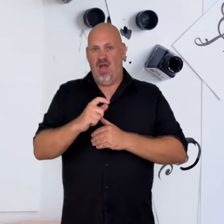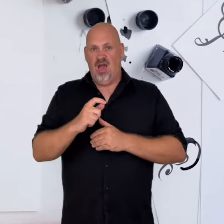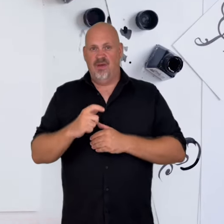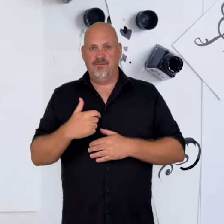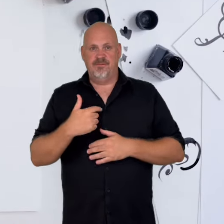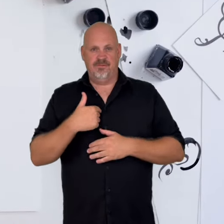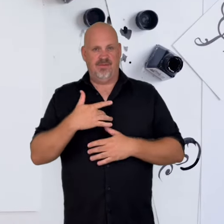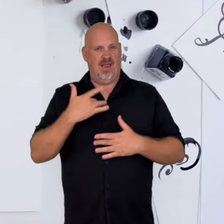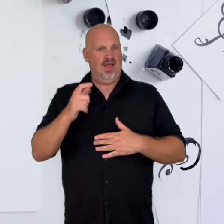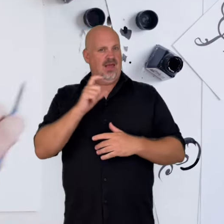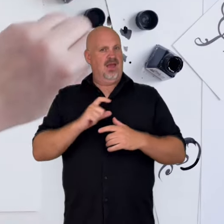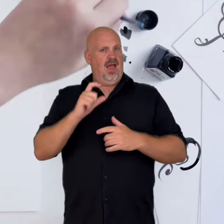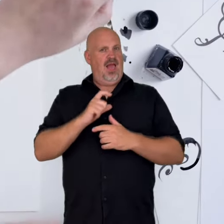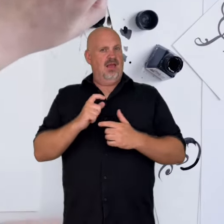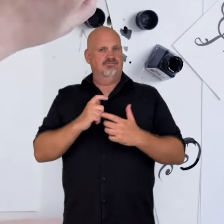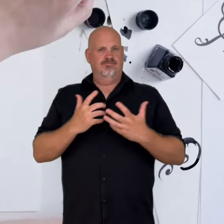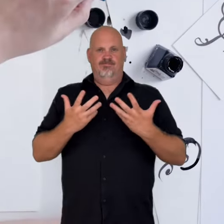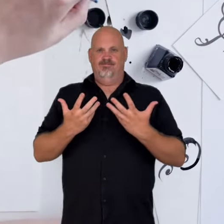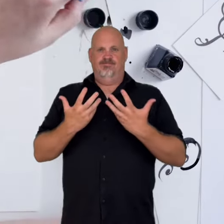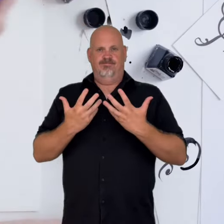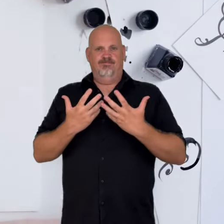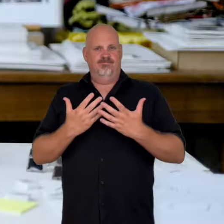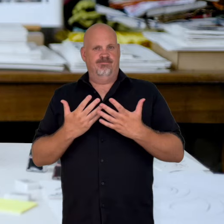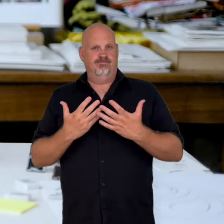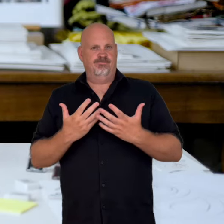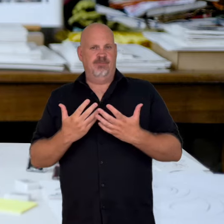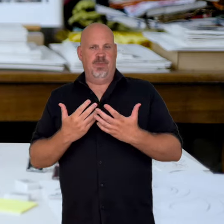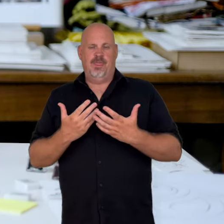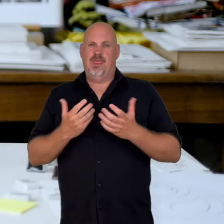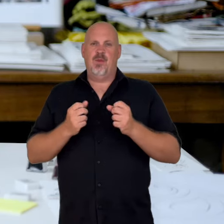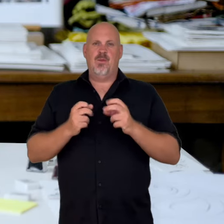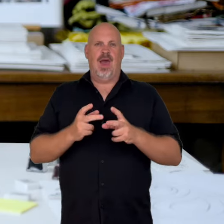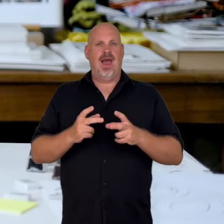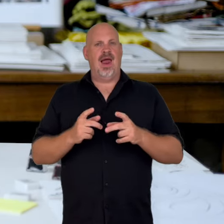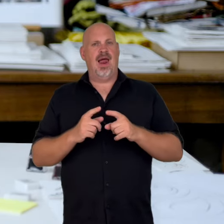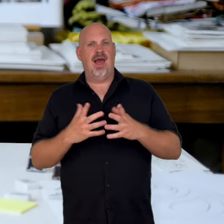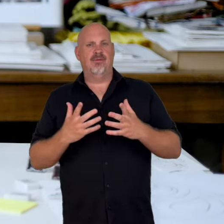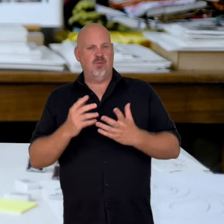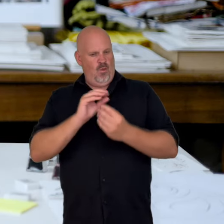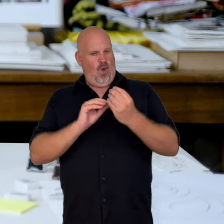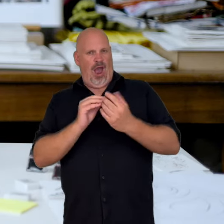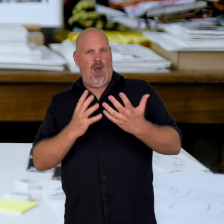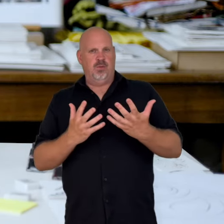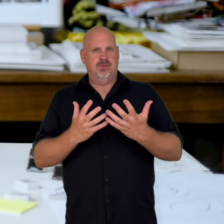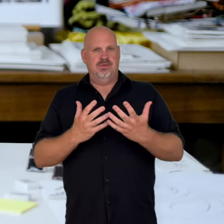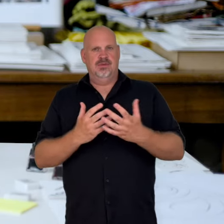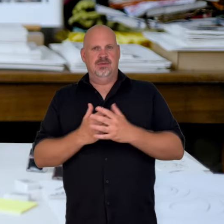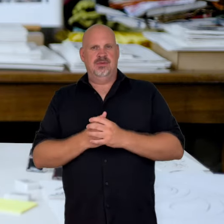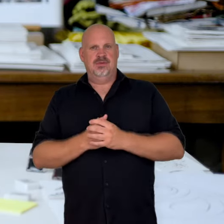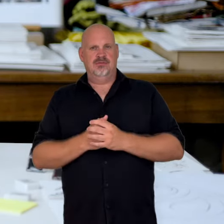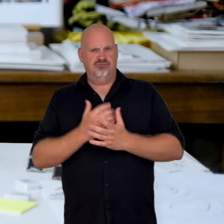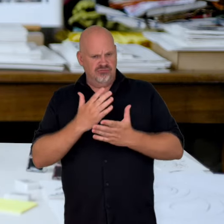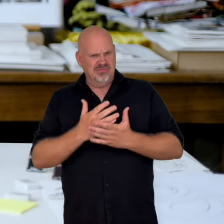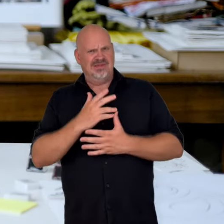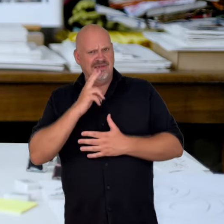what and what you're liking about it also. I think that's the whole point of these workshops, is to kind of